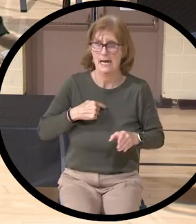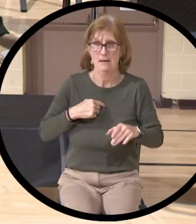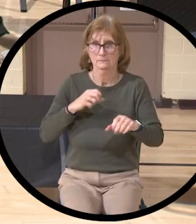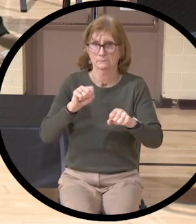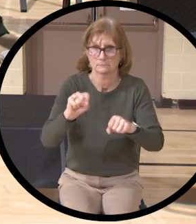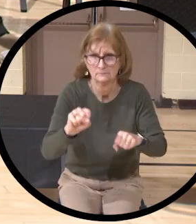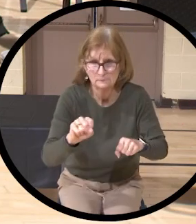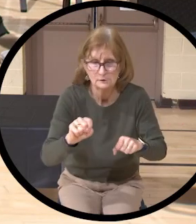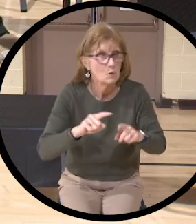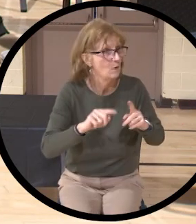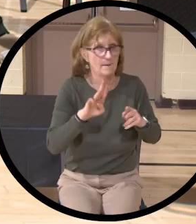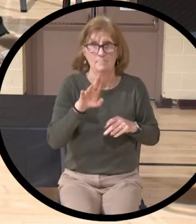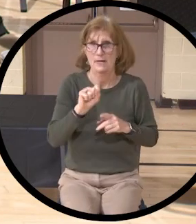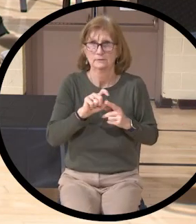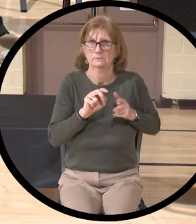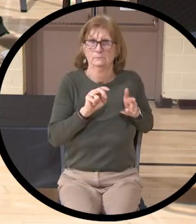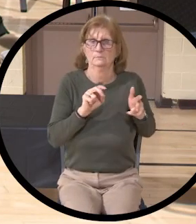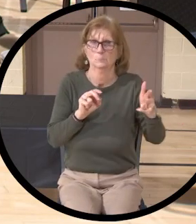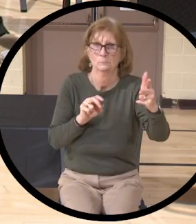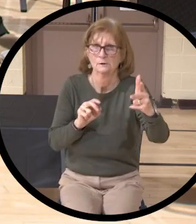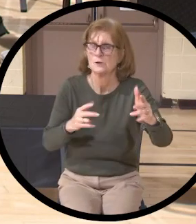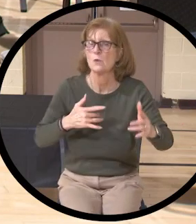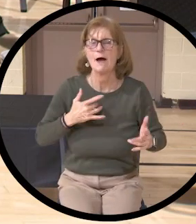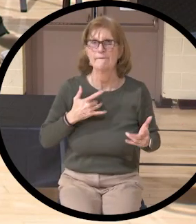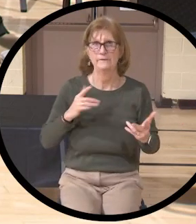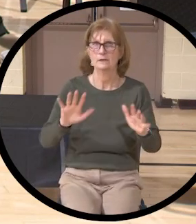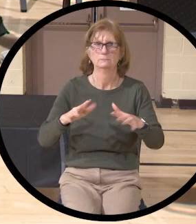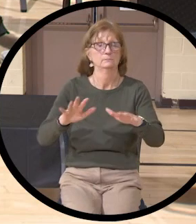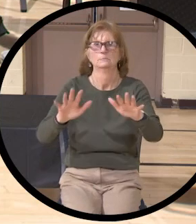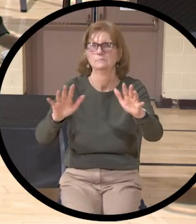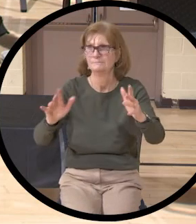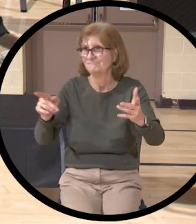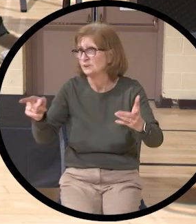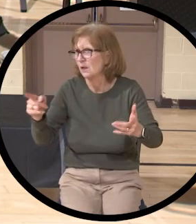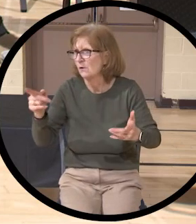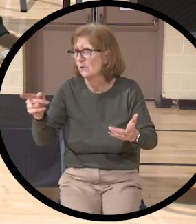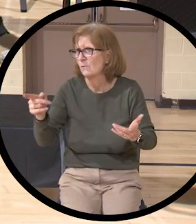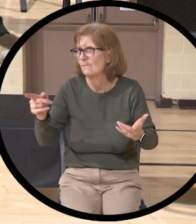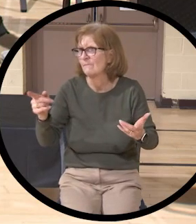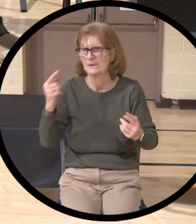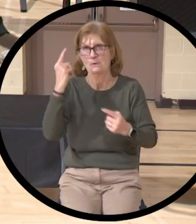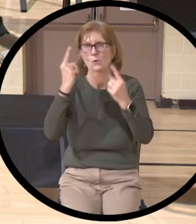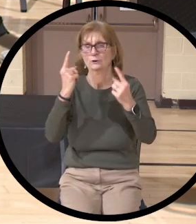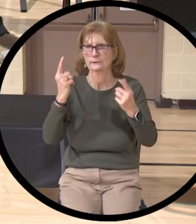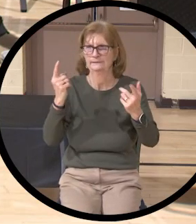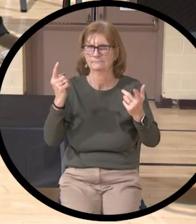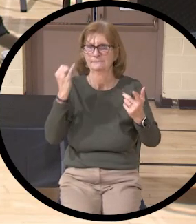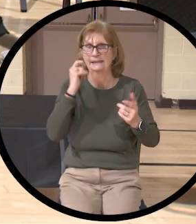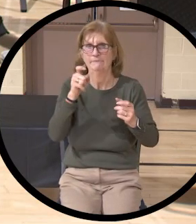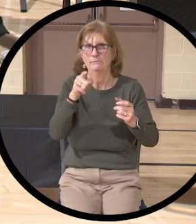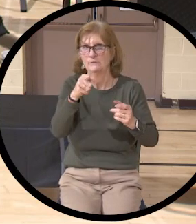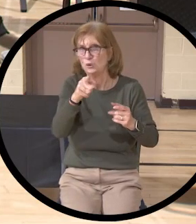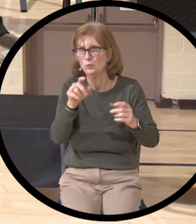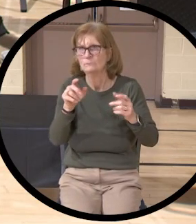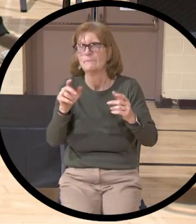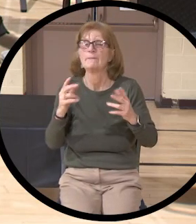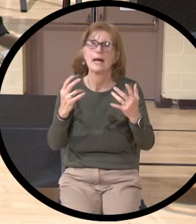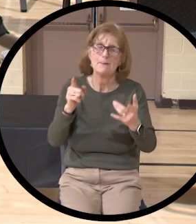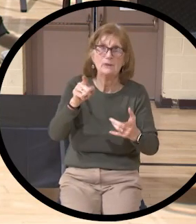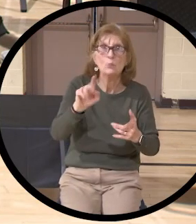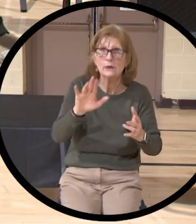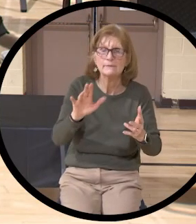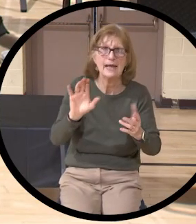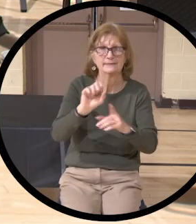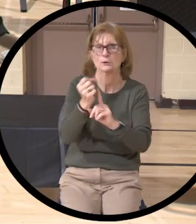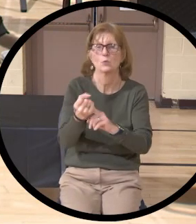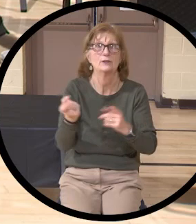which results in me being uncomfortably close to the parked cars. And I'm just wondering if there will end up being a similar situation on Stanton. Obviously,